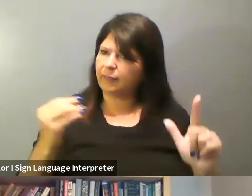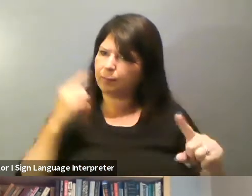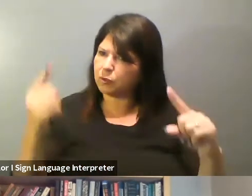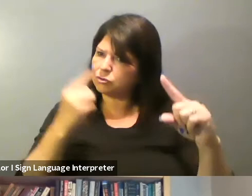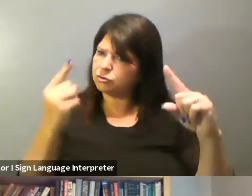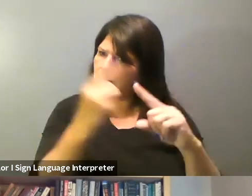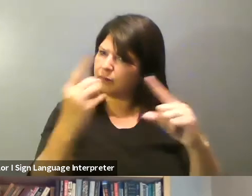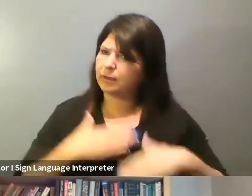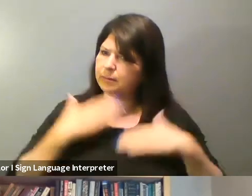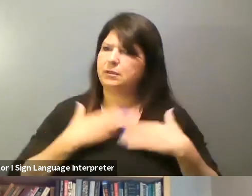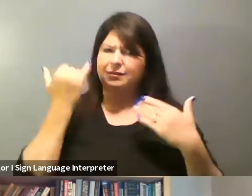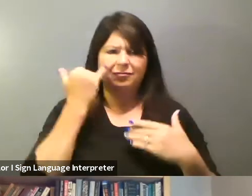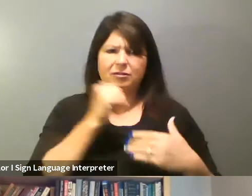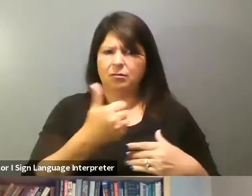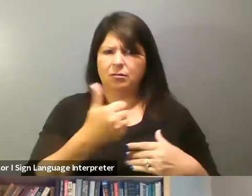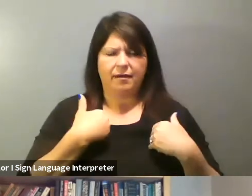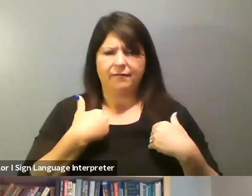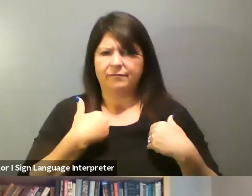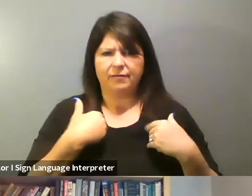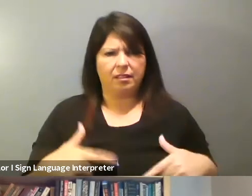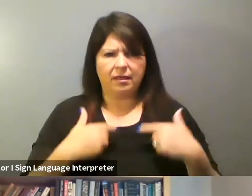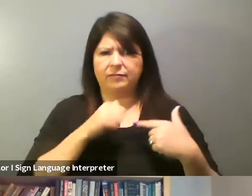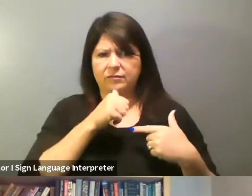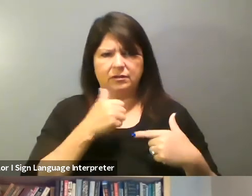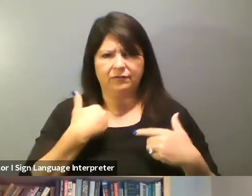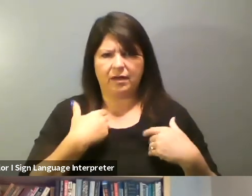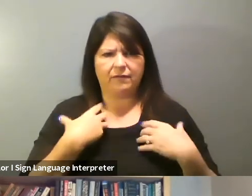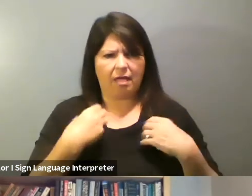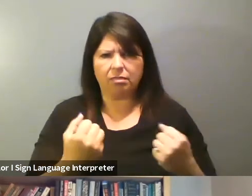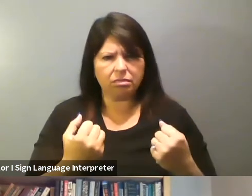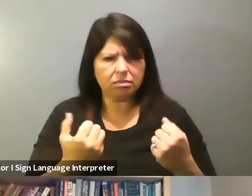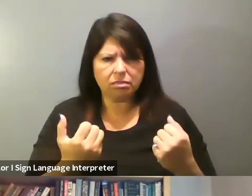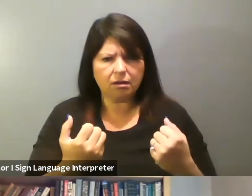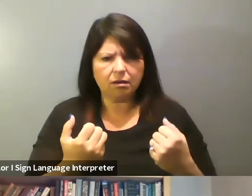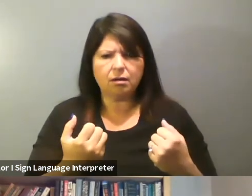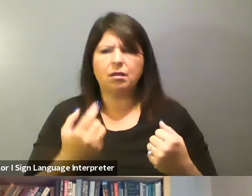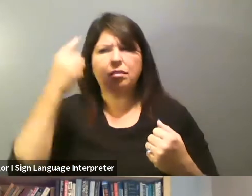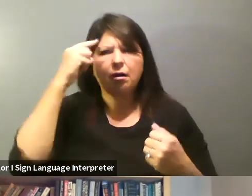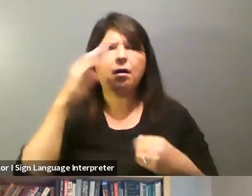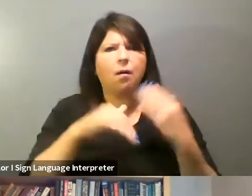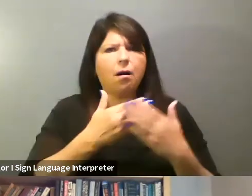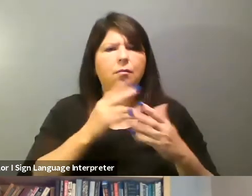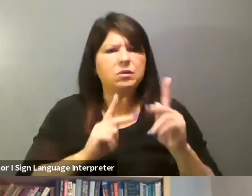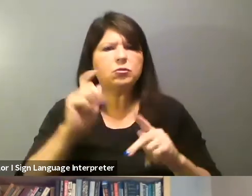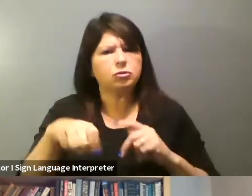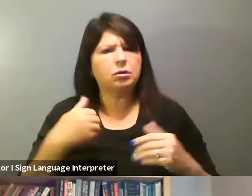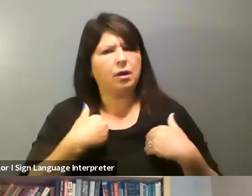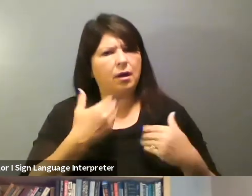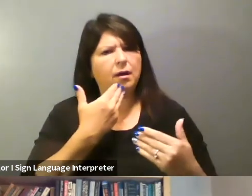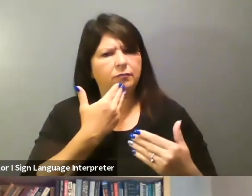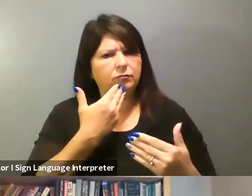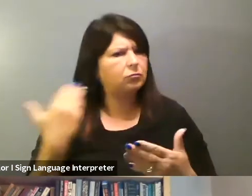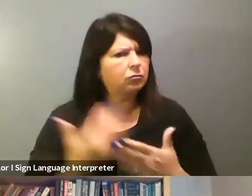don't have health. And we felt that everybody should have like quality health care. But because the